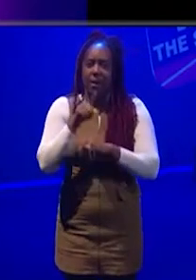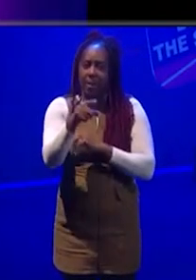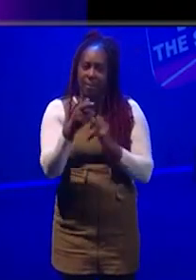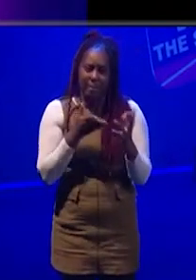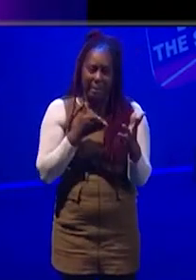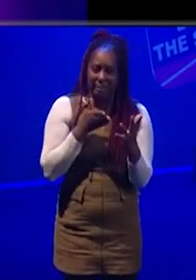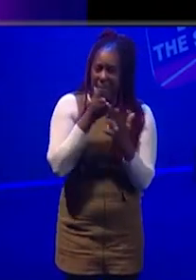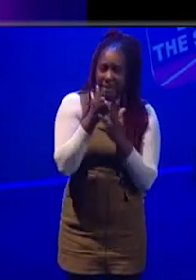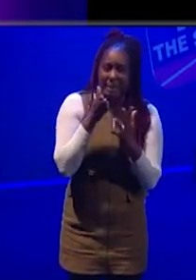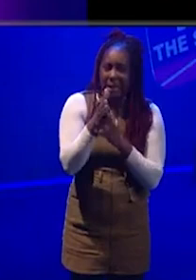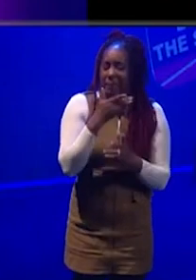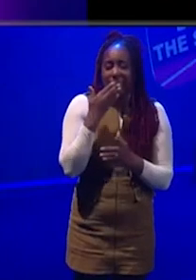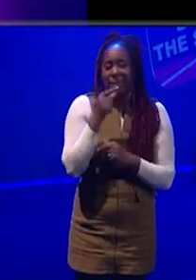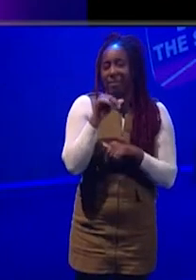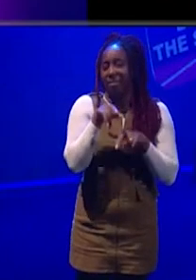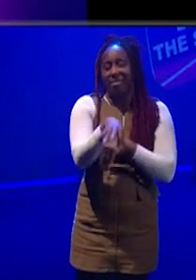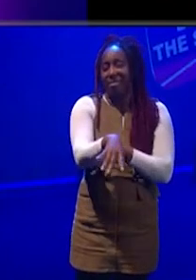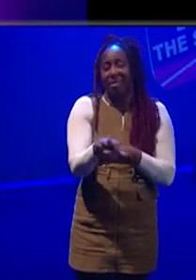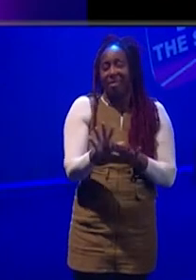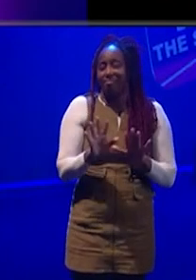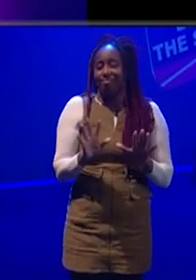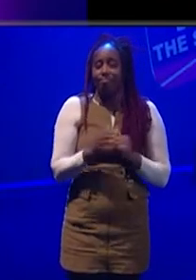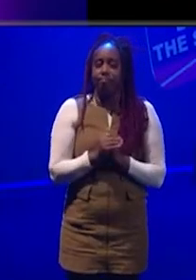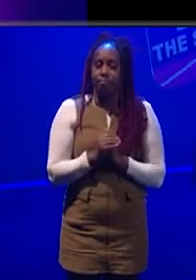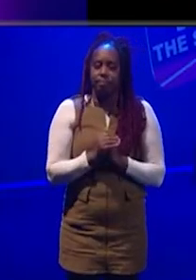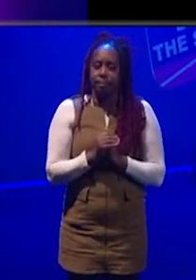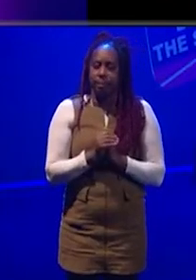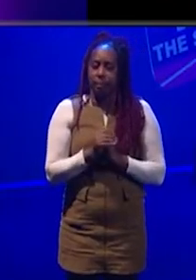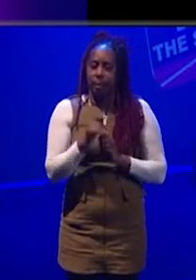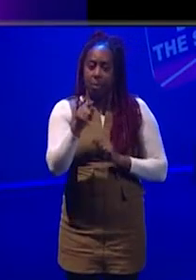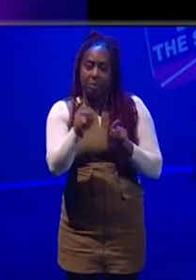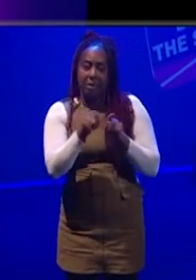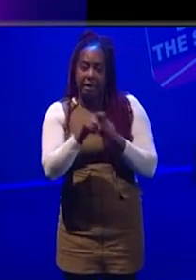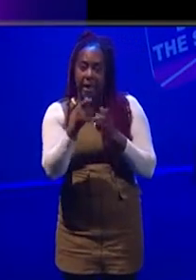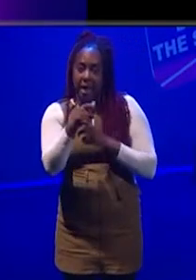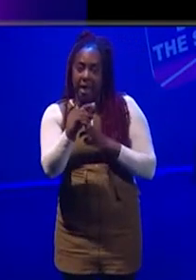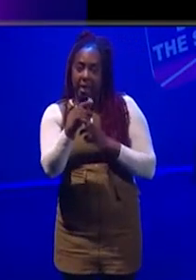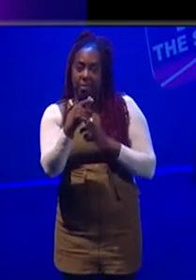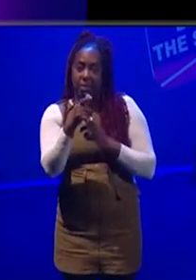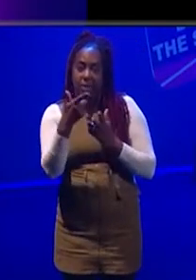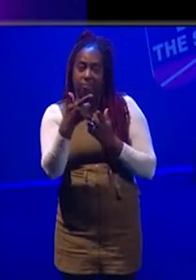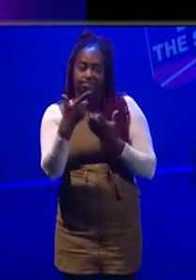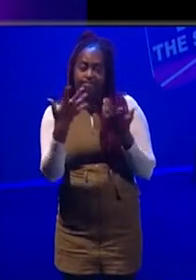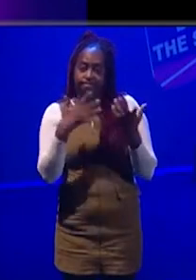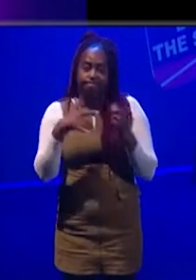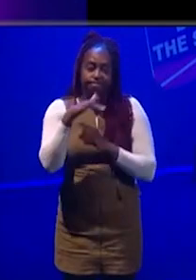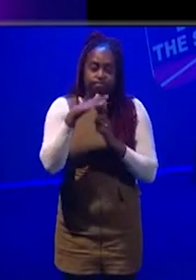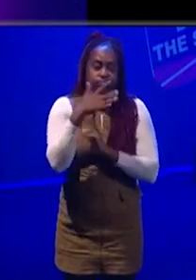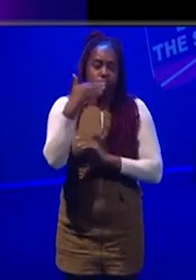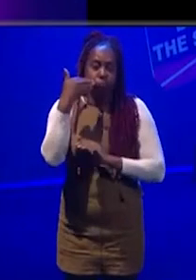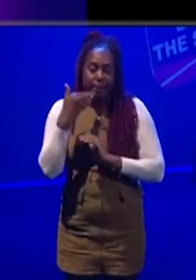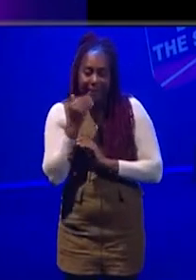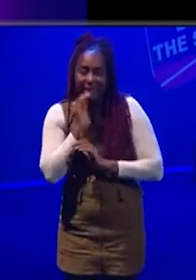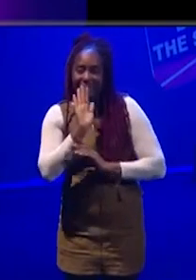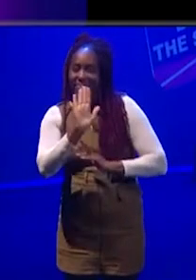accessibility for them wasn't there, that maybe the institutional racism became so heightened for them, the awareness